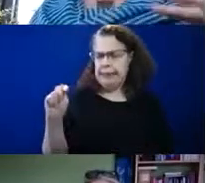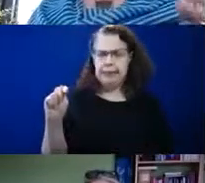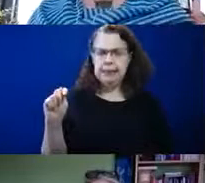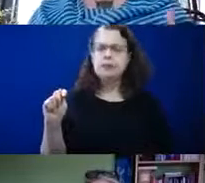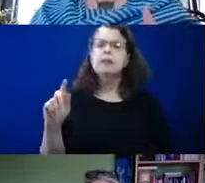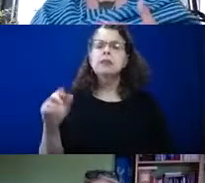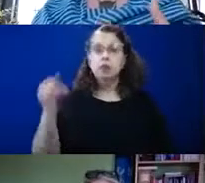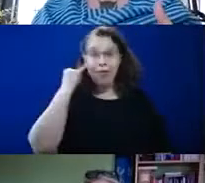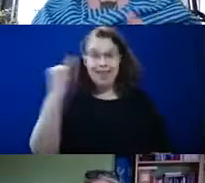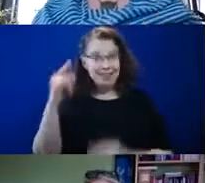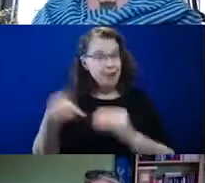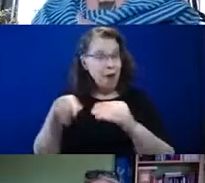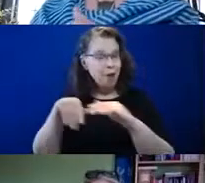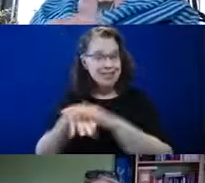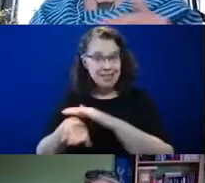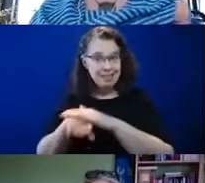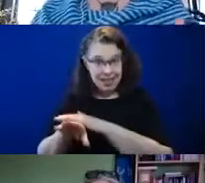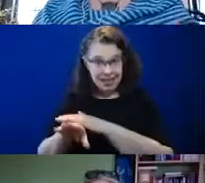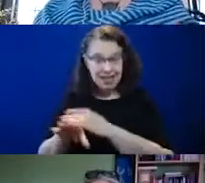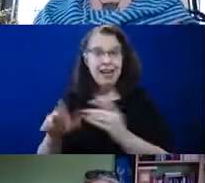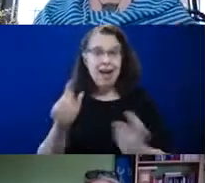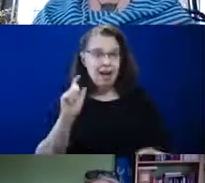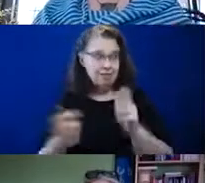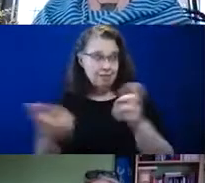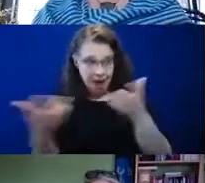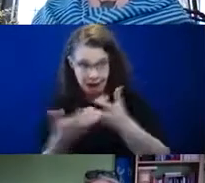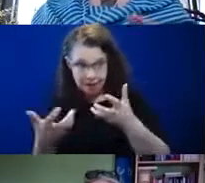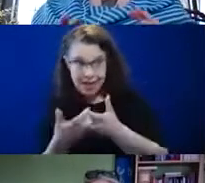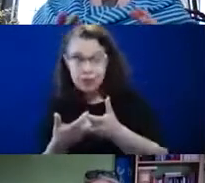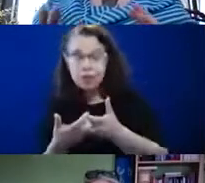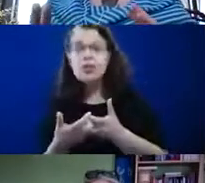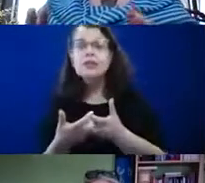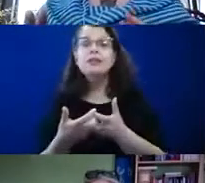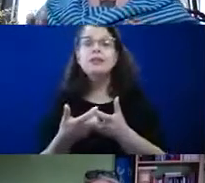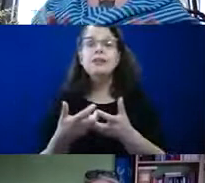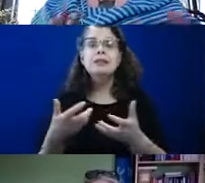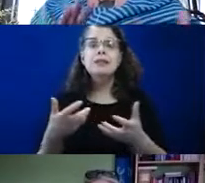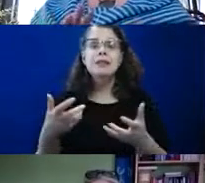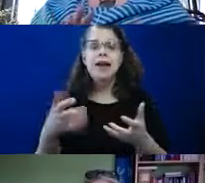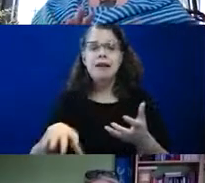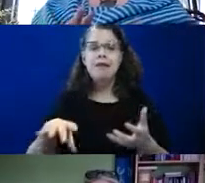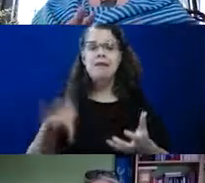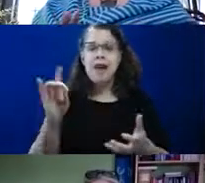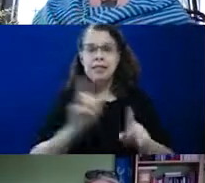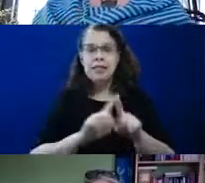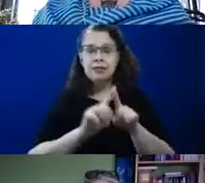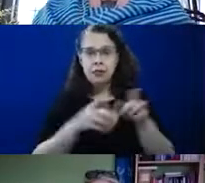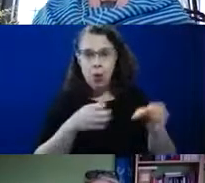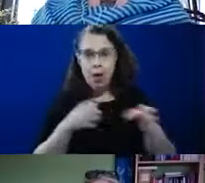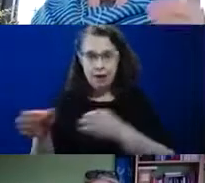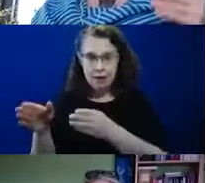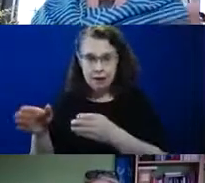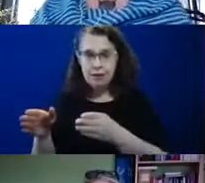idea of accessibility and adaptation and finding ways to